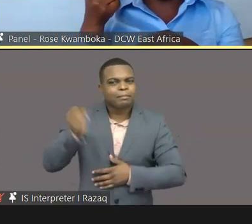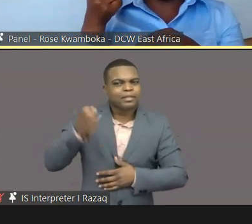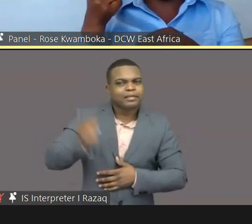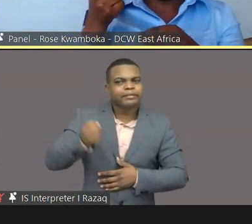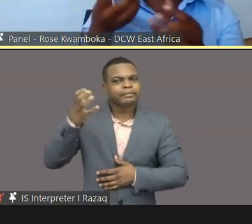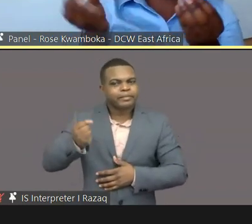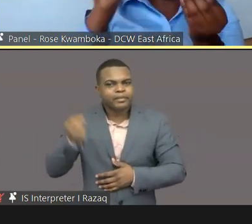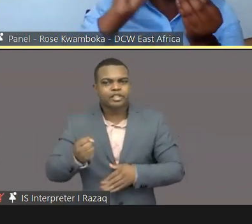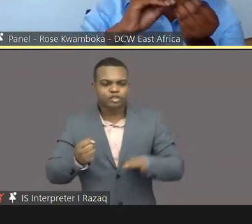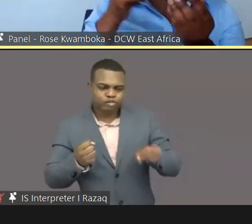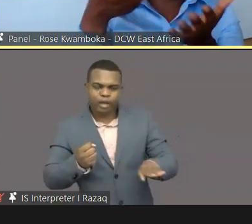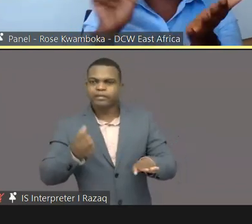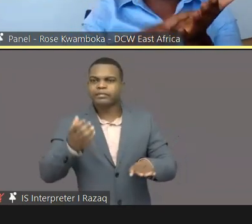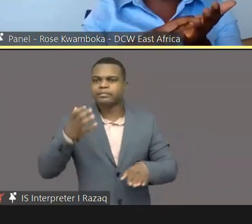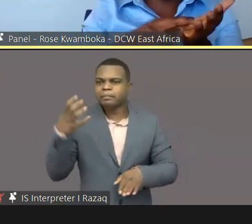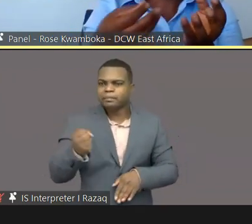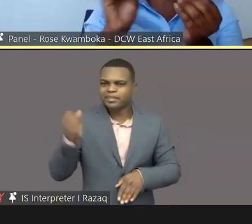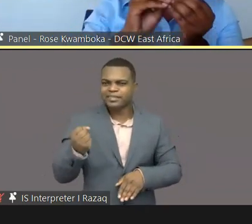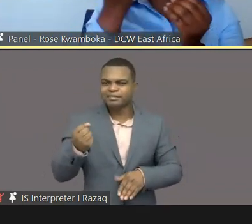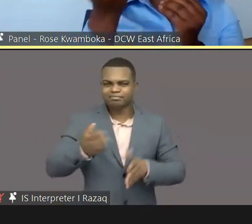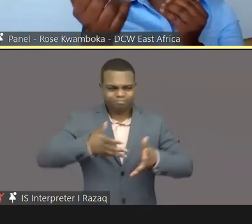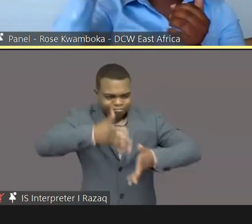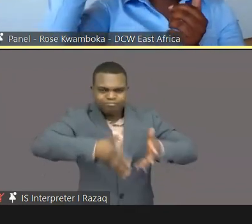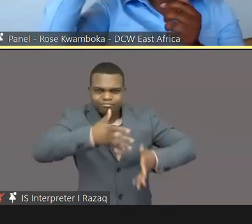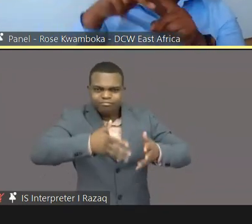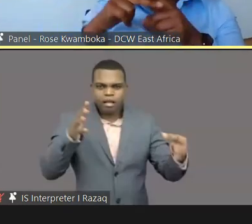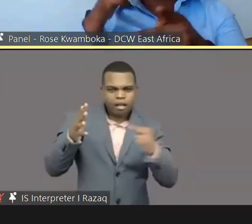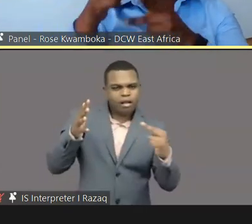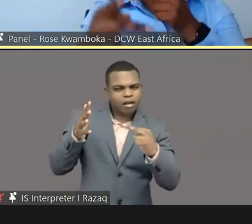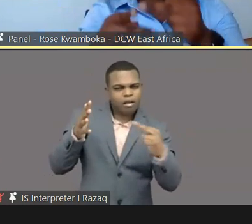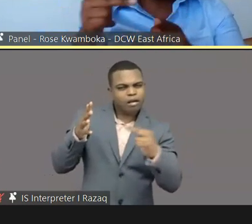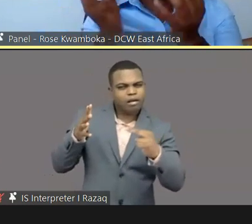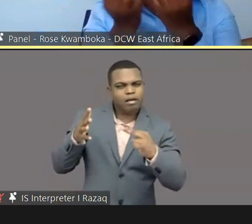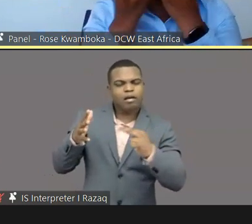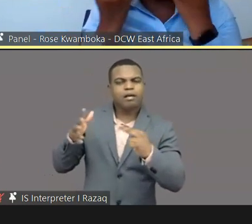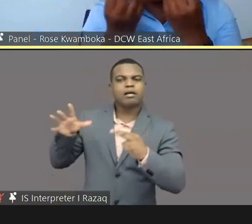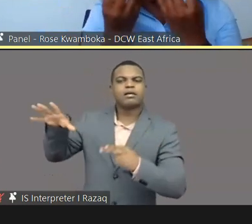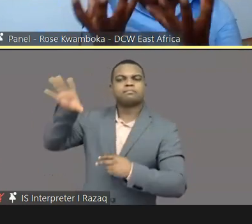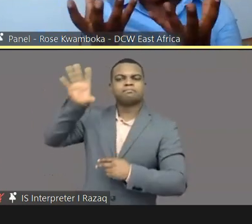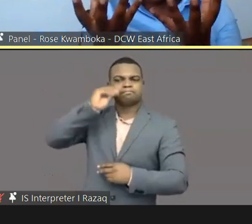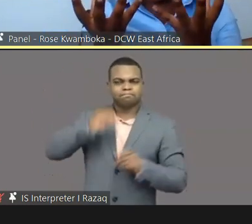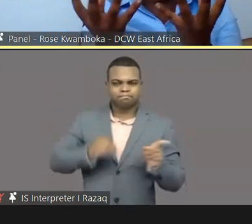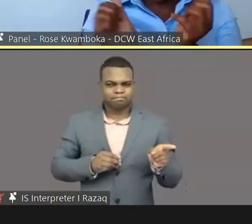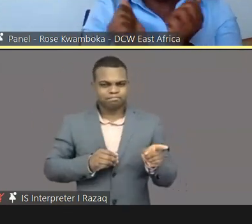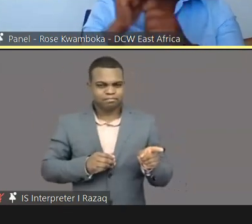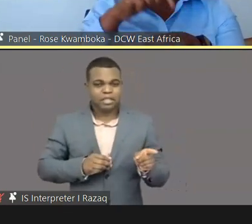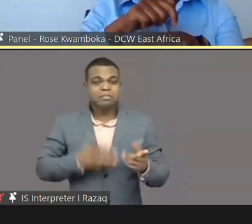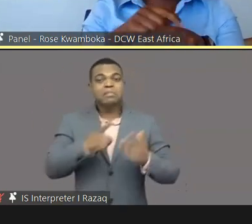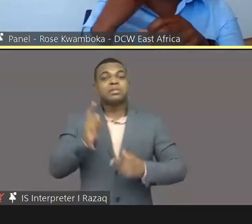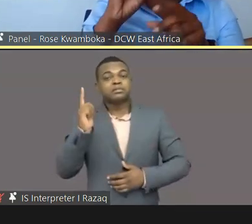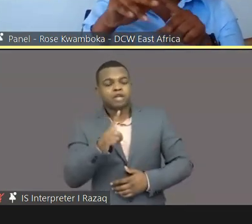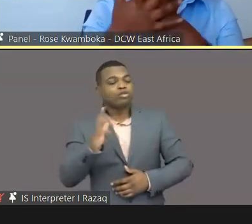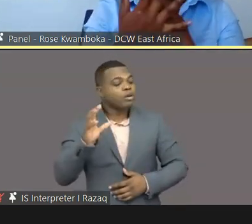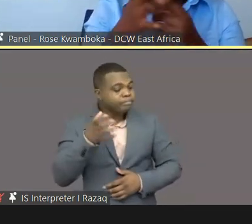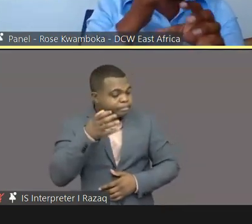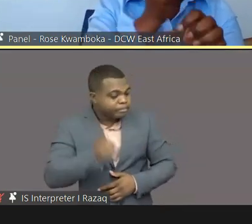take the milk. The more you repeat, the more the child brain begins to process the information.